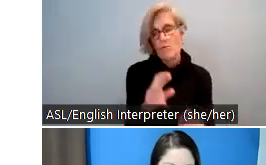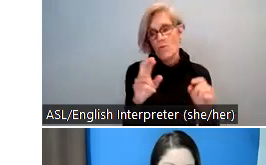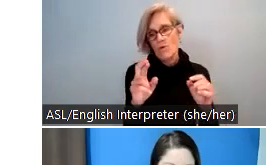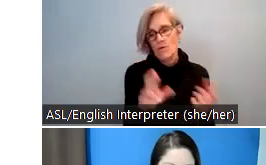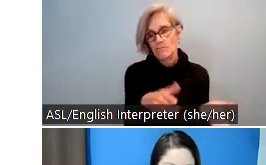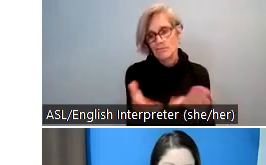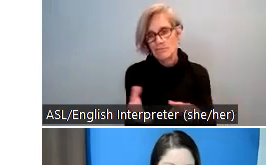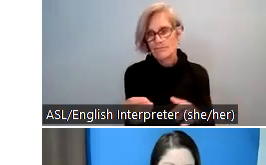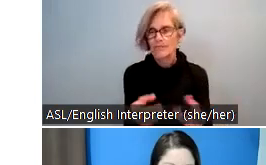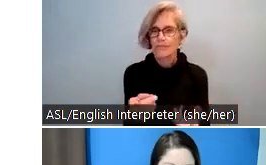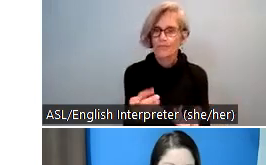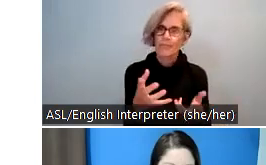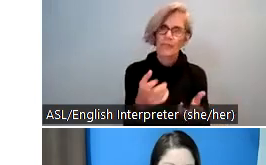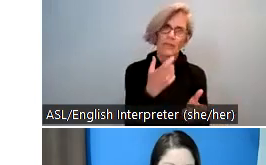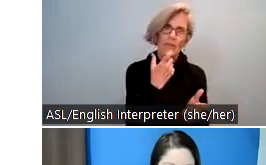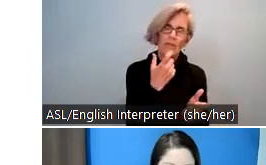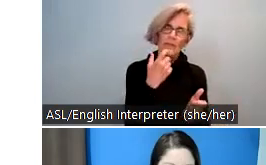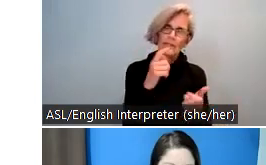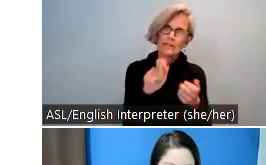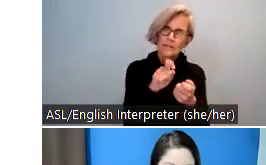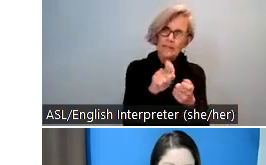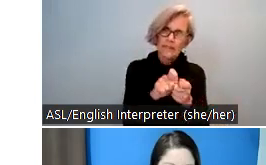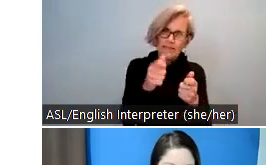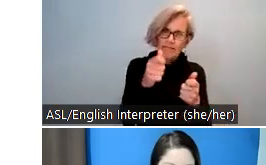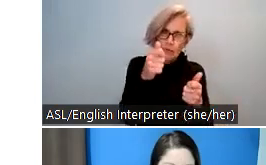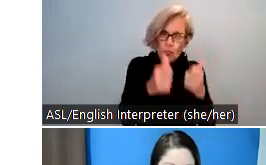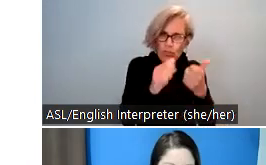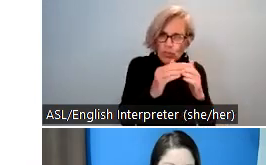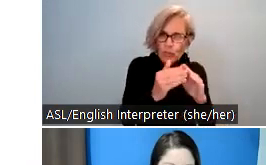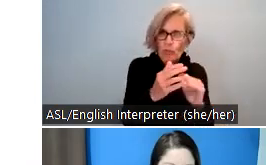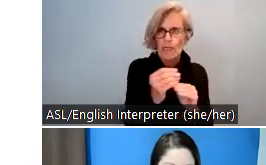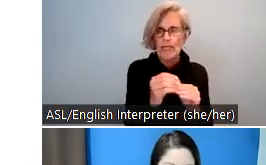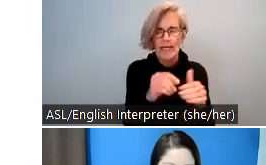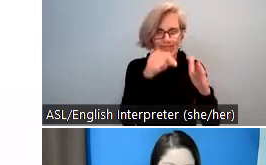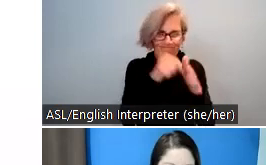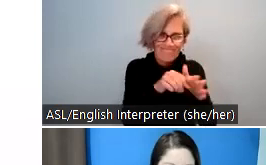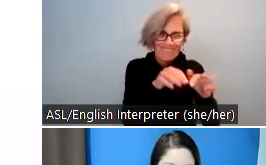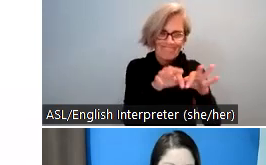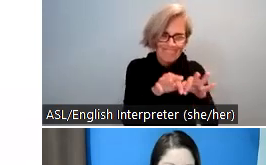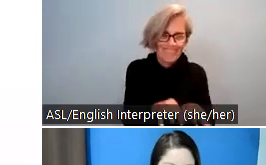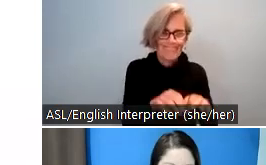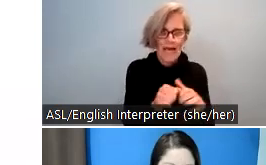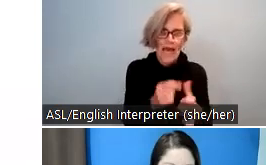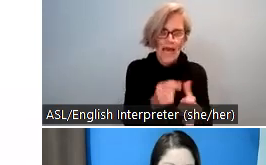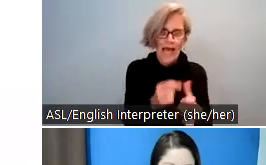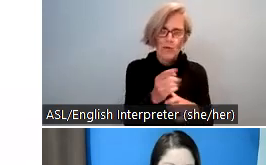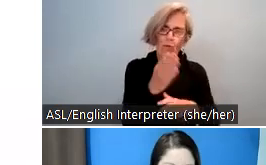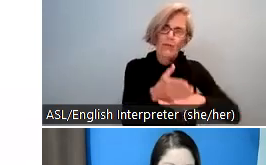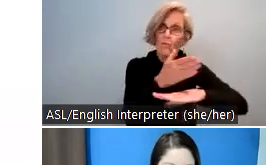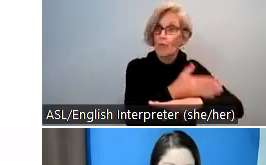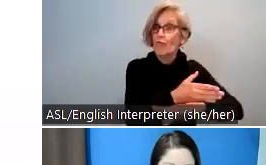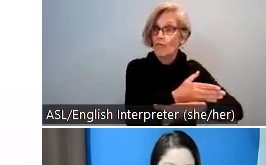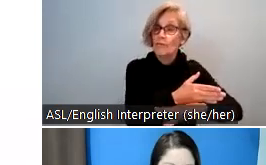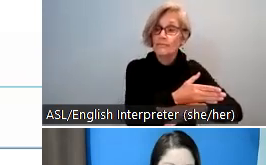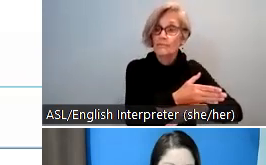specific on these communities and detail on how you're going to make an improvement in